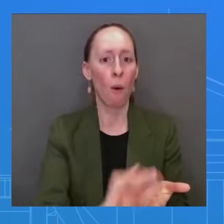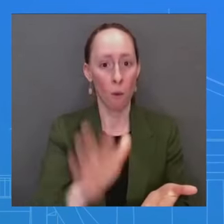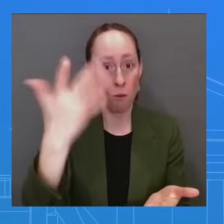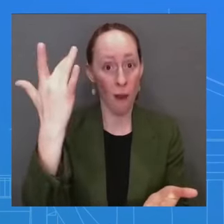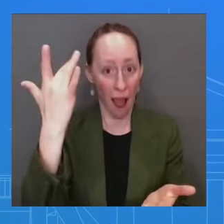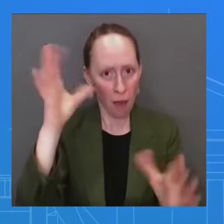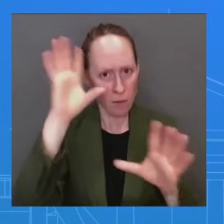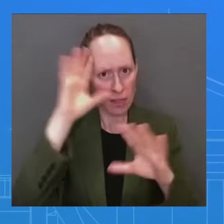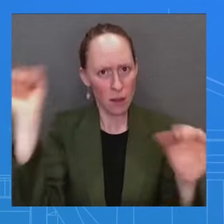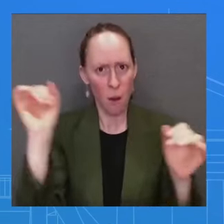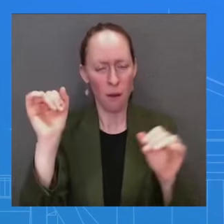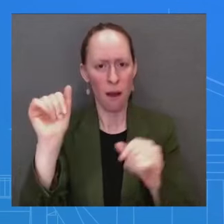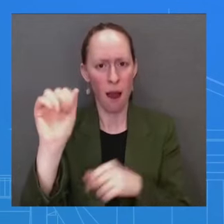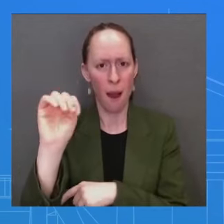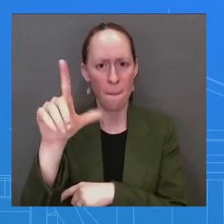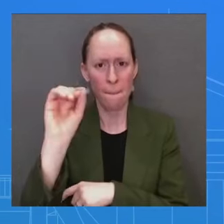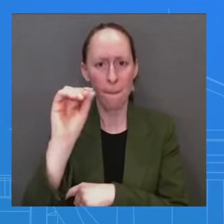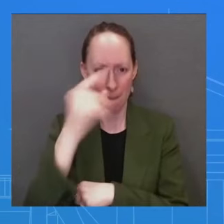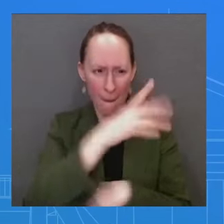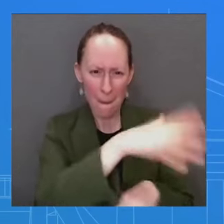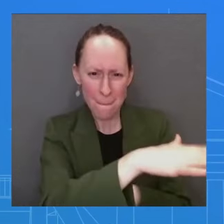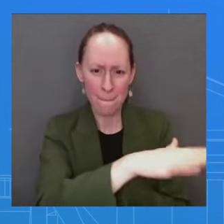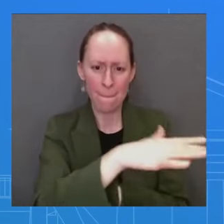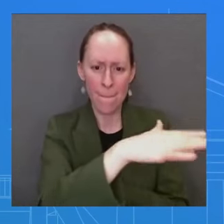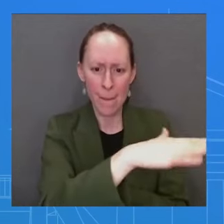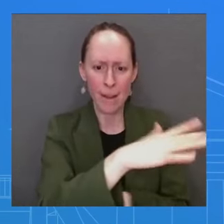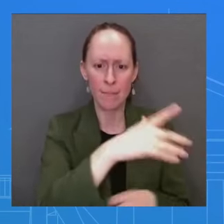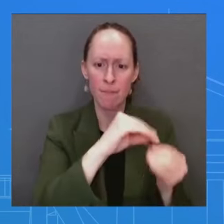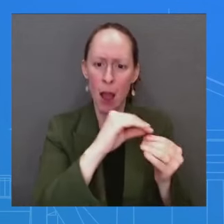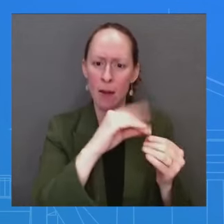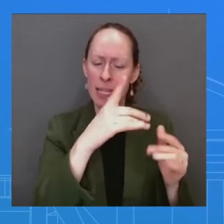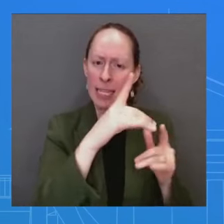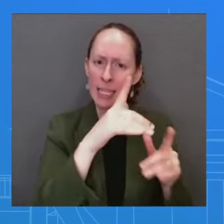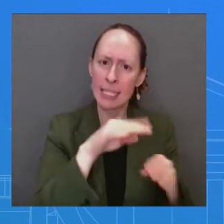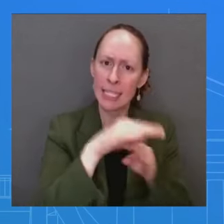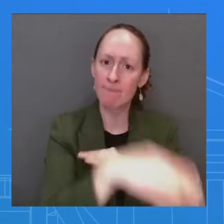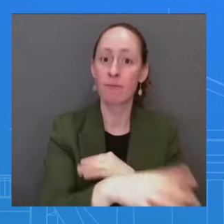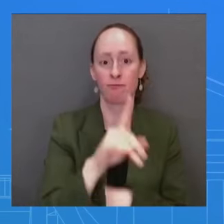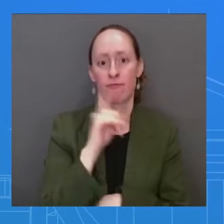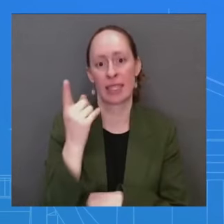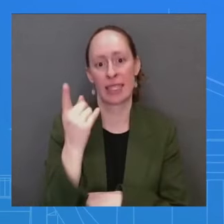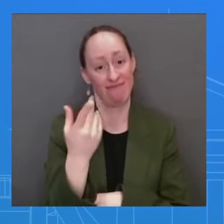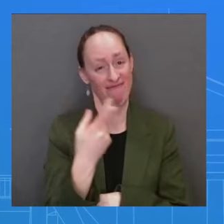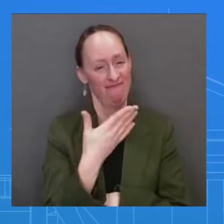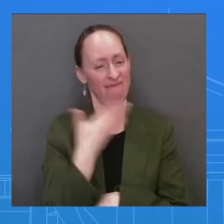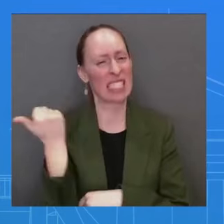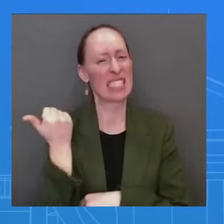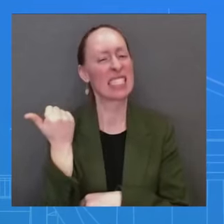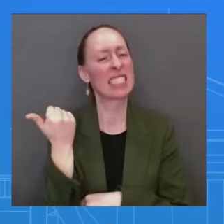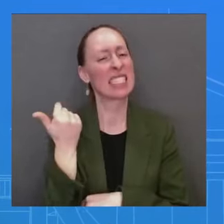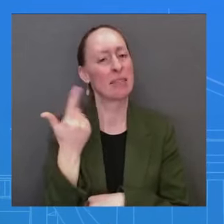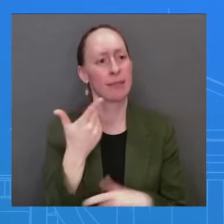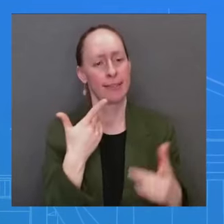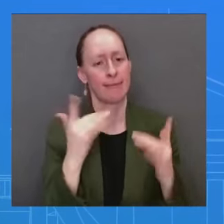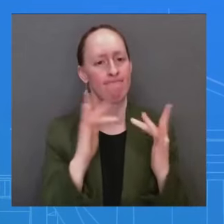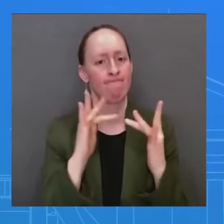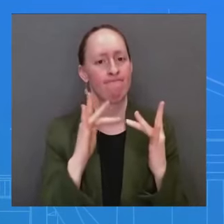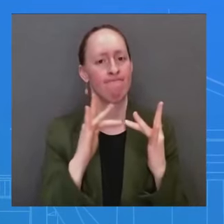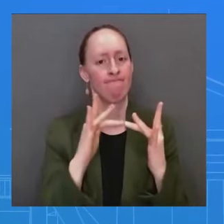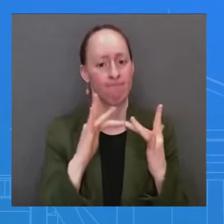so, again, because of these diplomatic conversations, they have been effective. We see them as being effective. Okay, Andrew. Thank you. Two